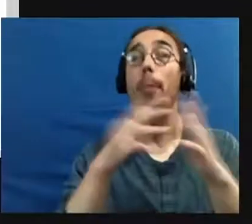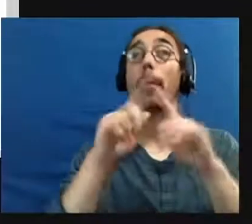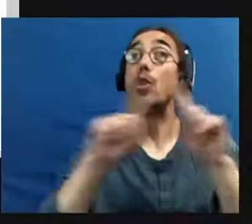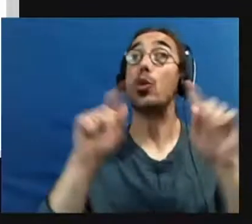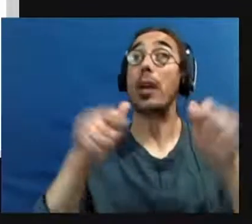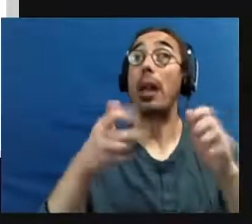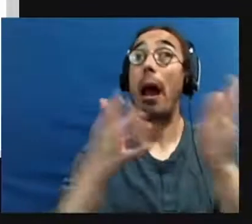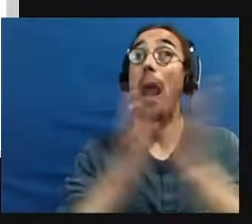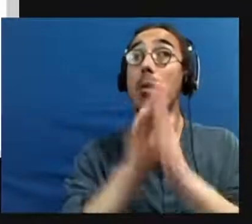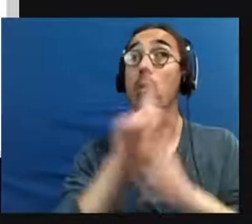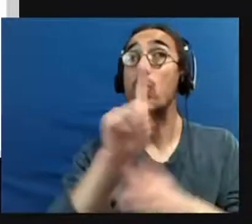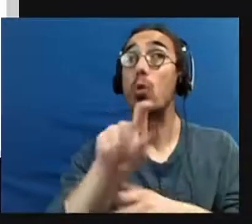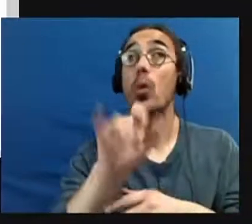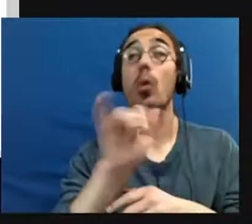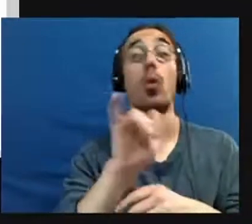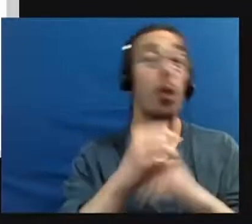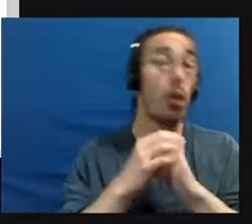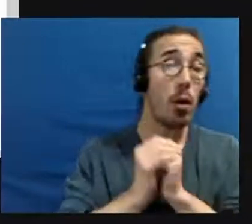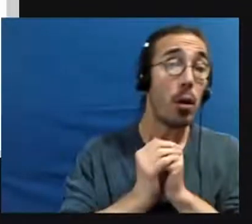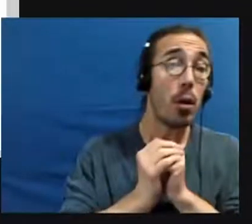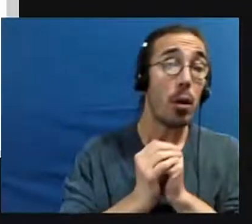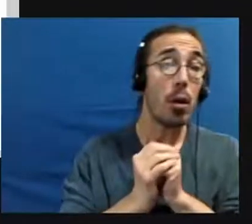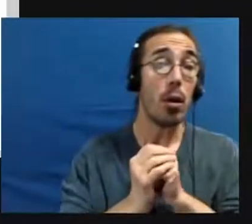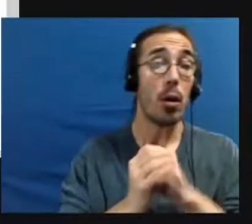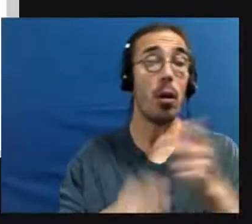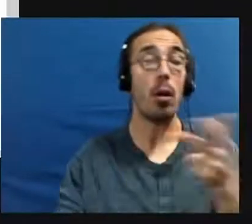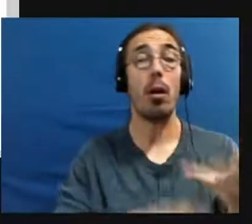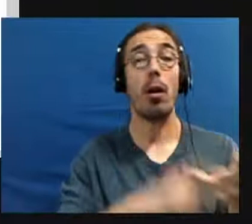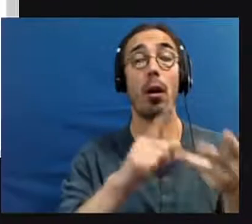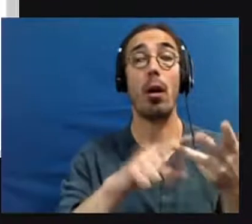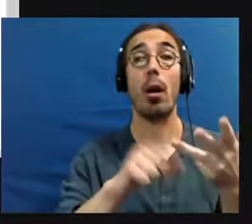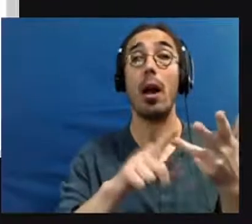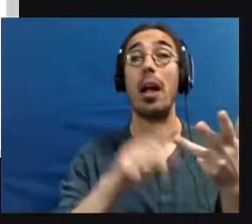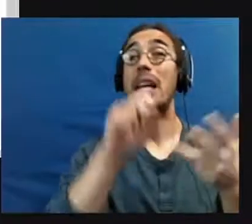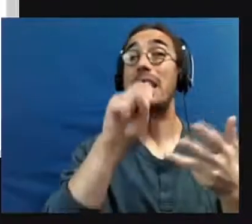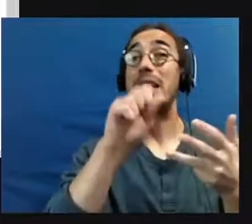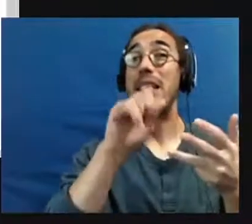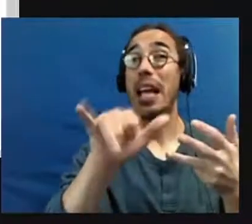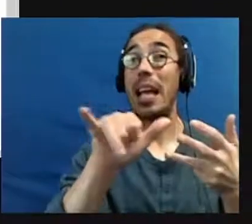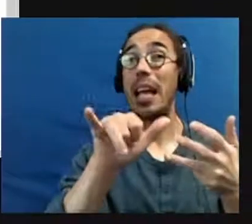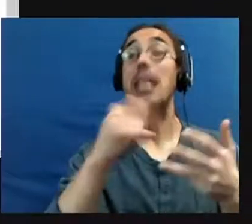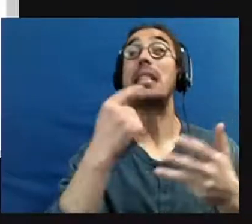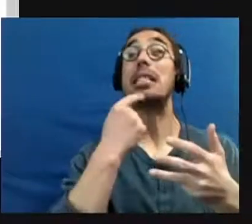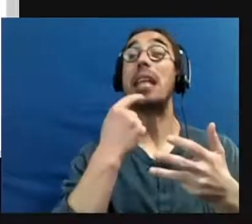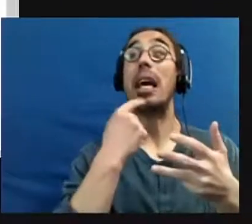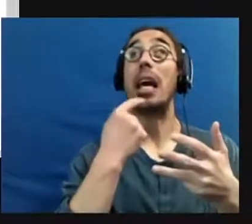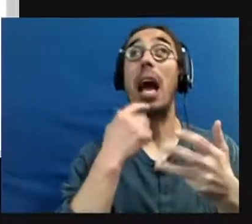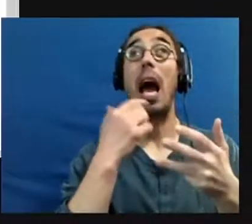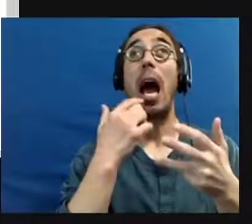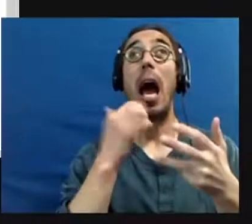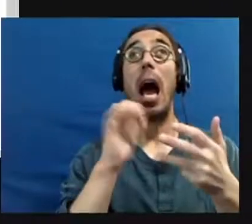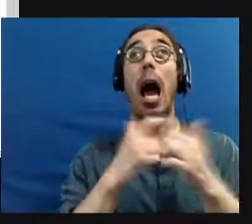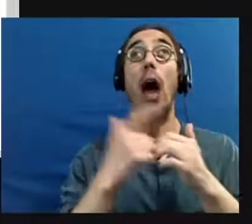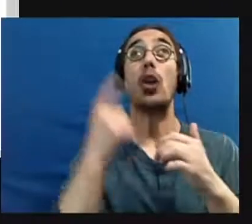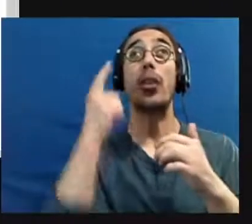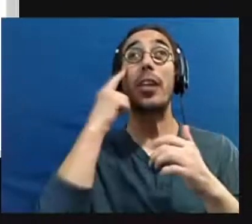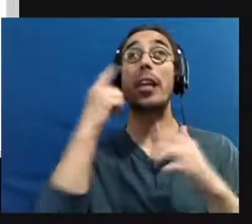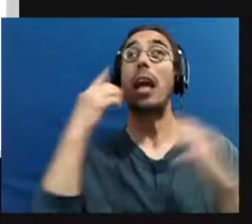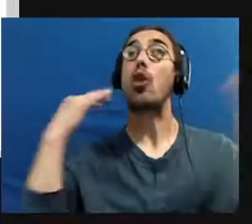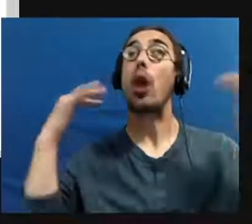The third is say. So learn how to start saying out loud how let